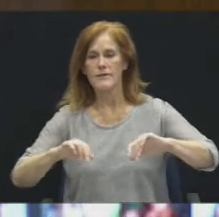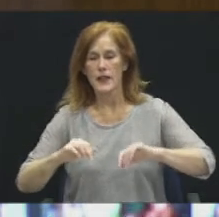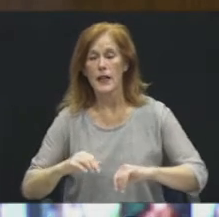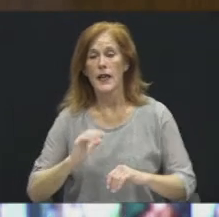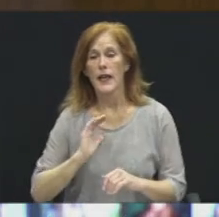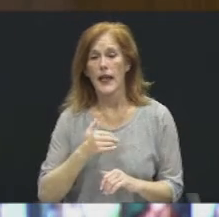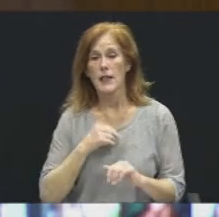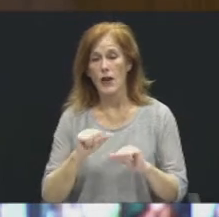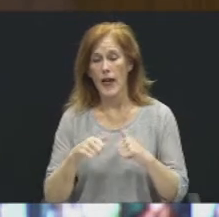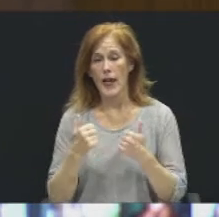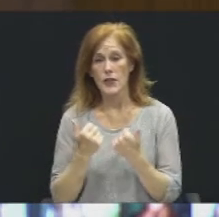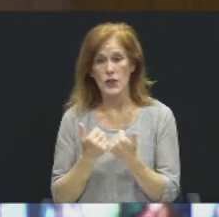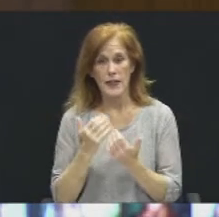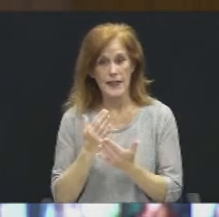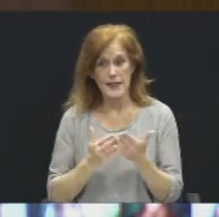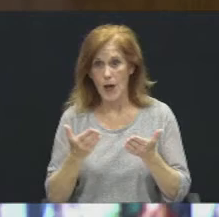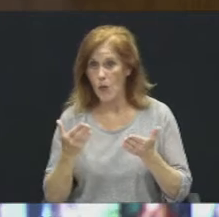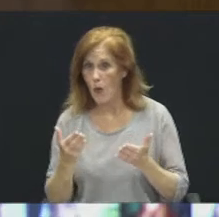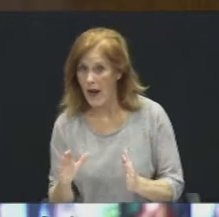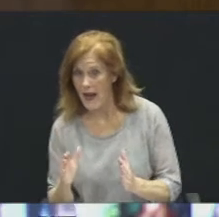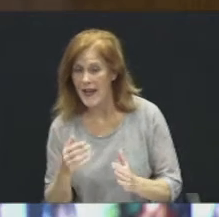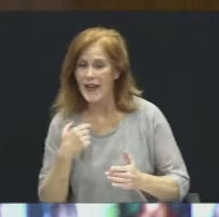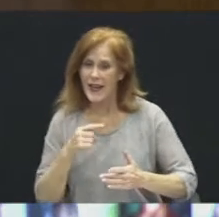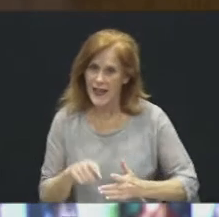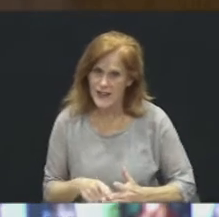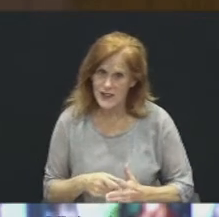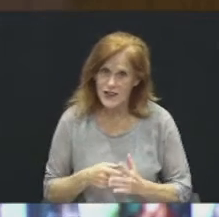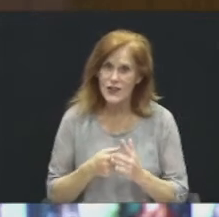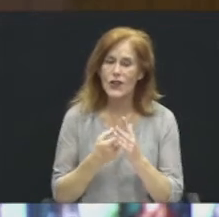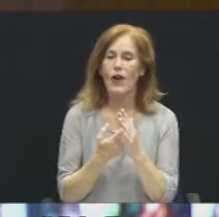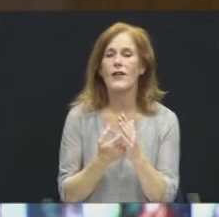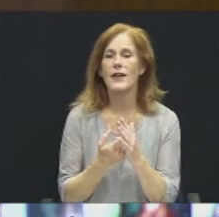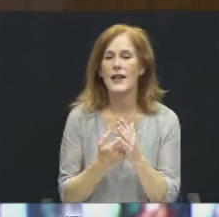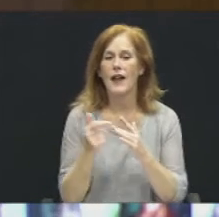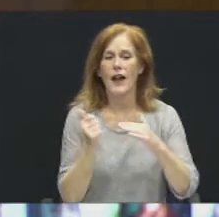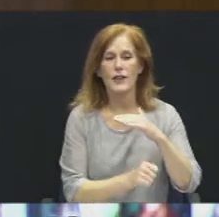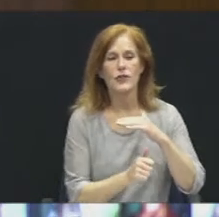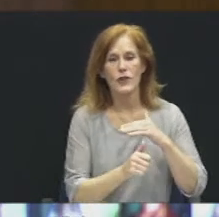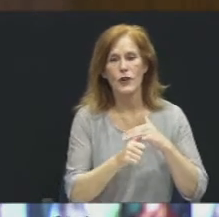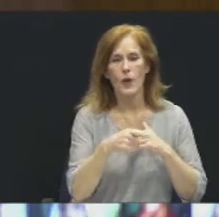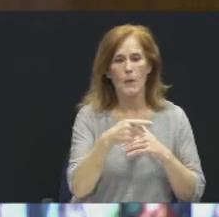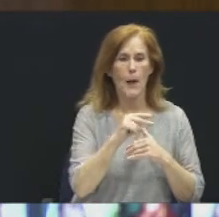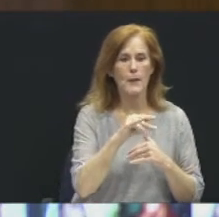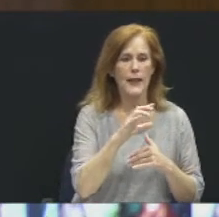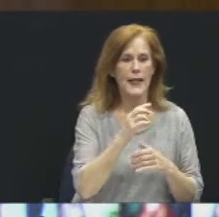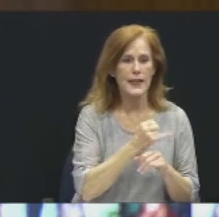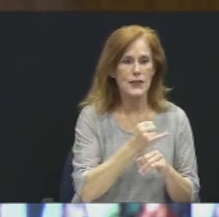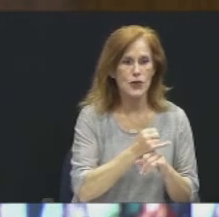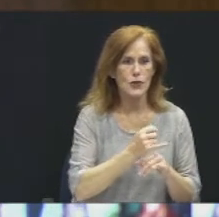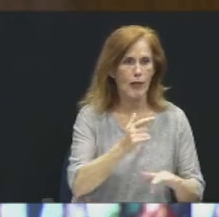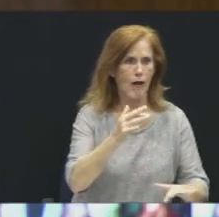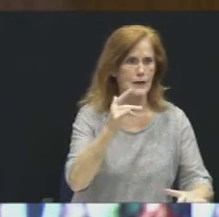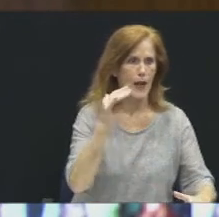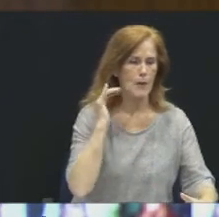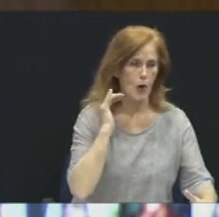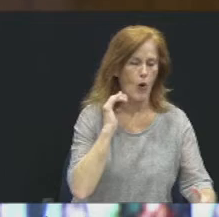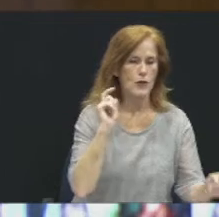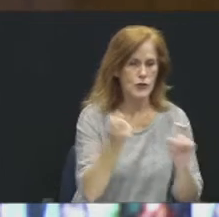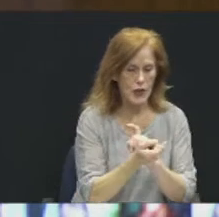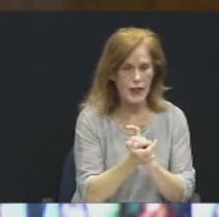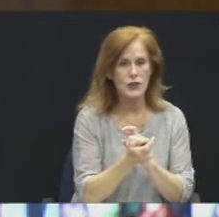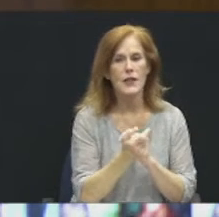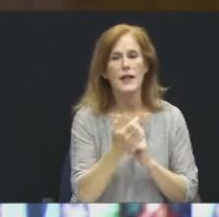Our agency in some form, it started out under like Department of Public Institutions a long time ago, in